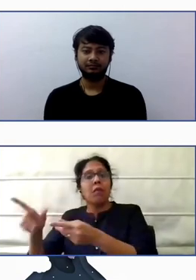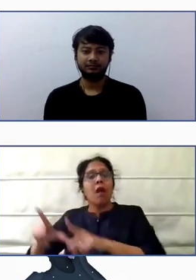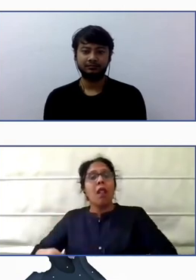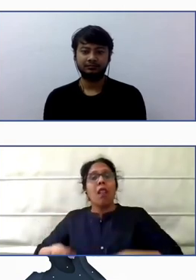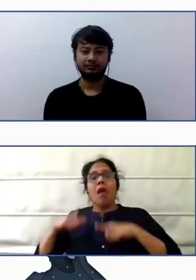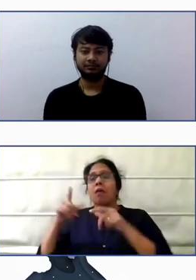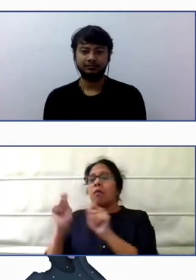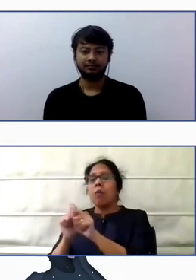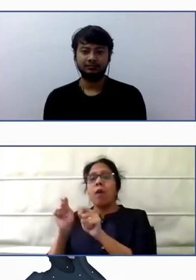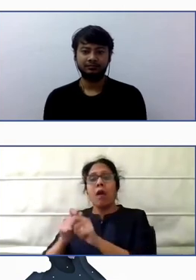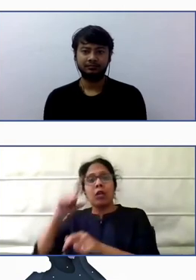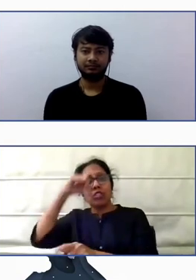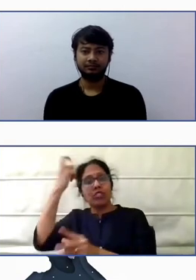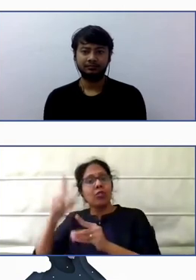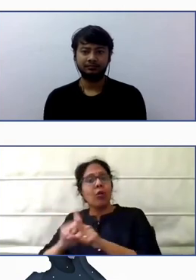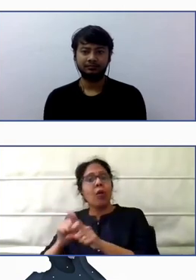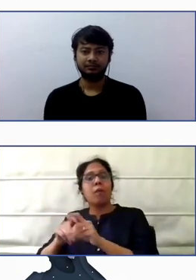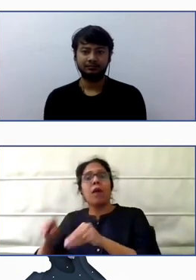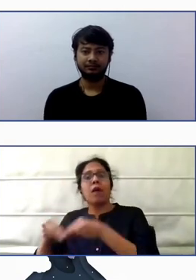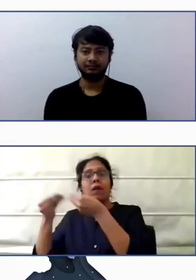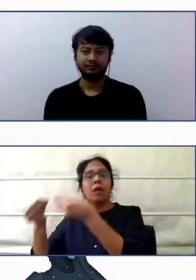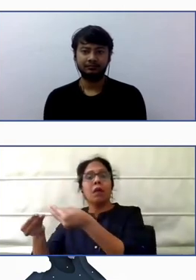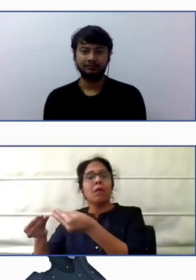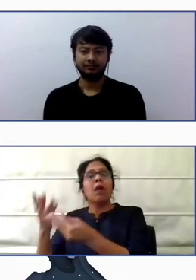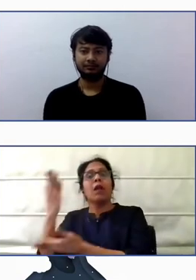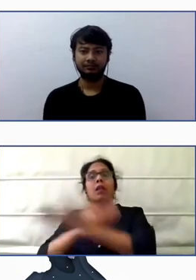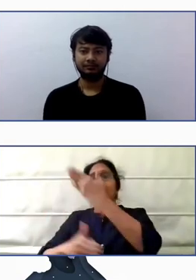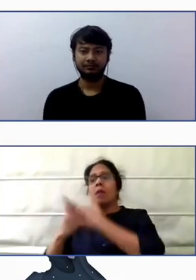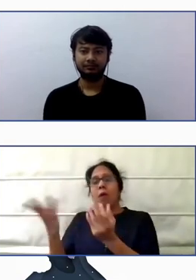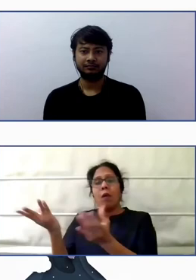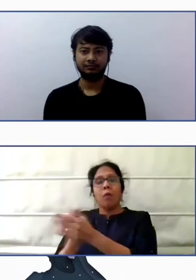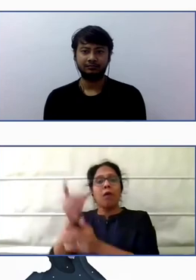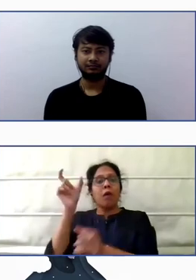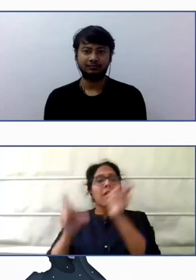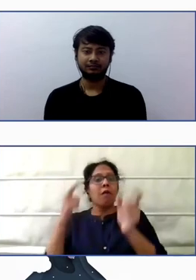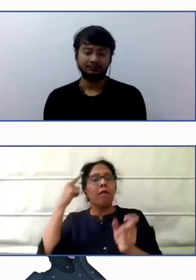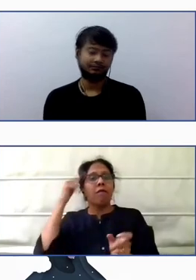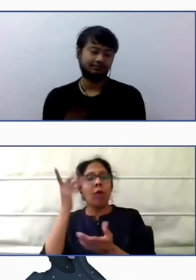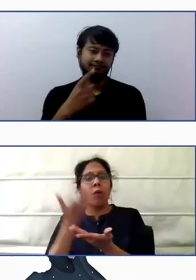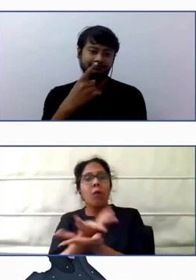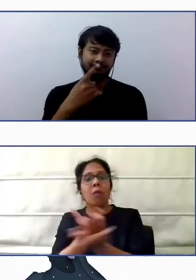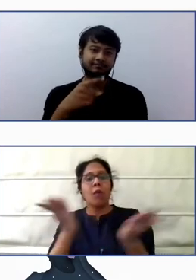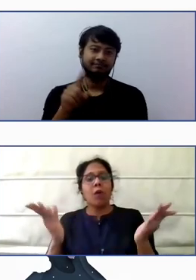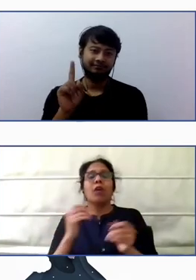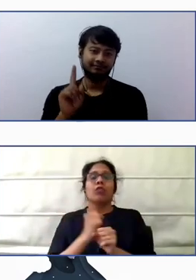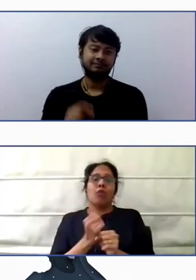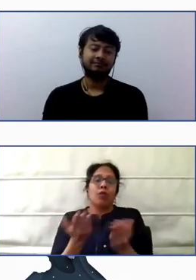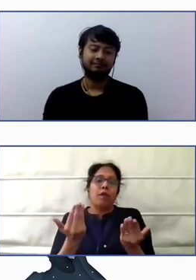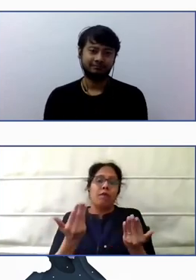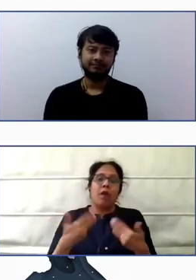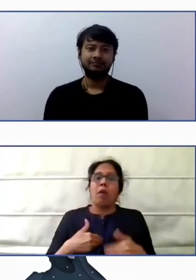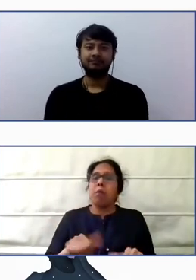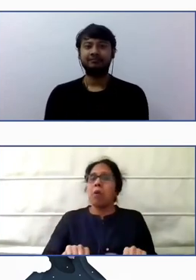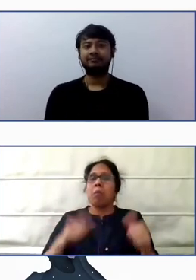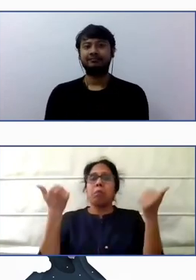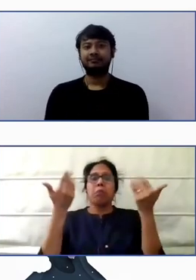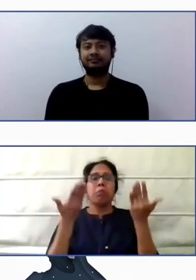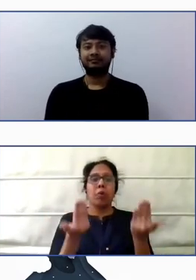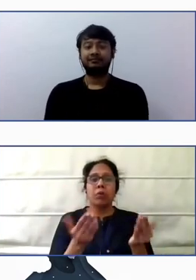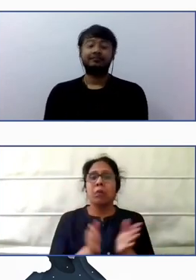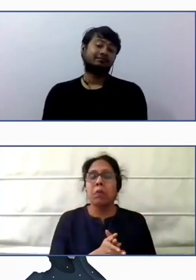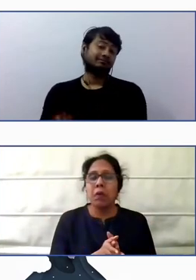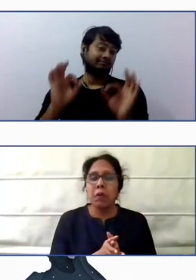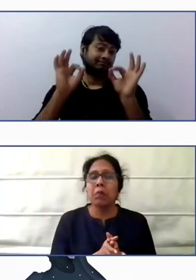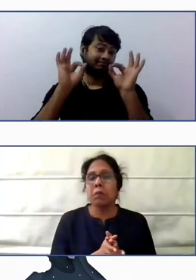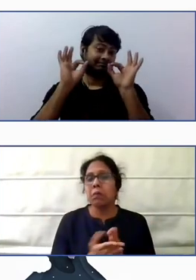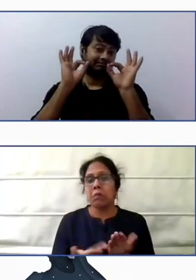with disability, right? And that's the role right. Organizations like Giftable can surely play. Awesome. And definitely